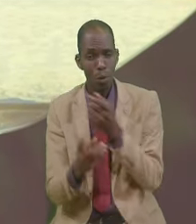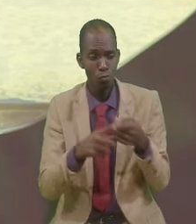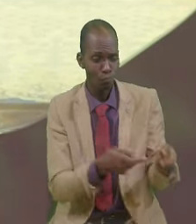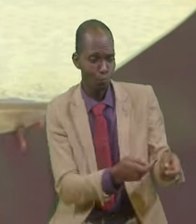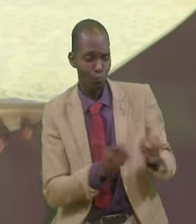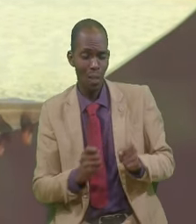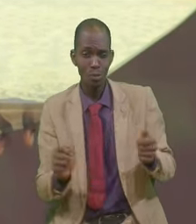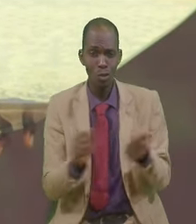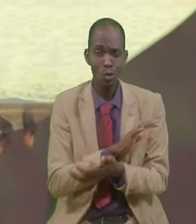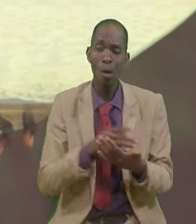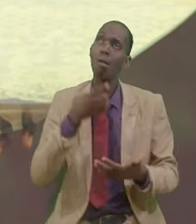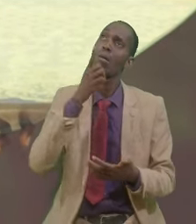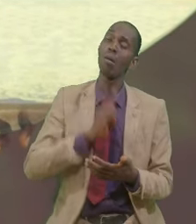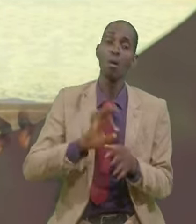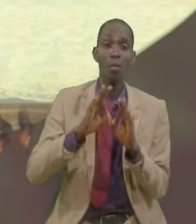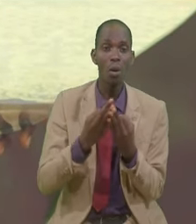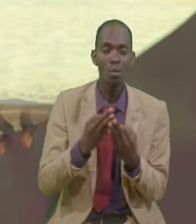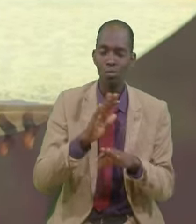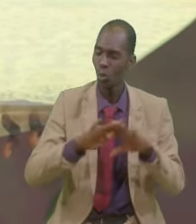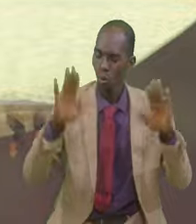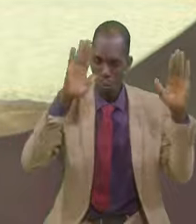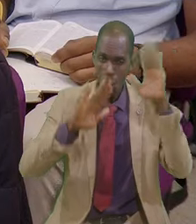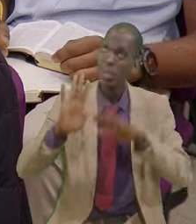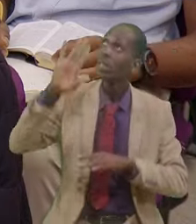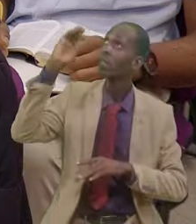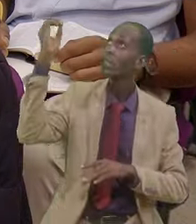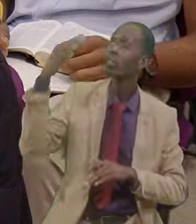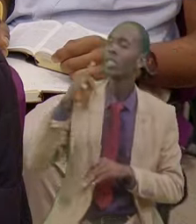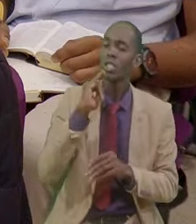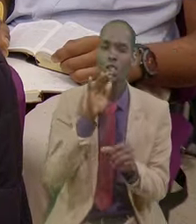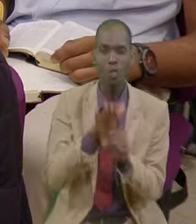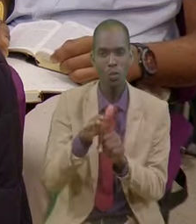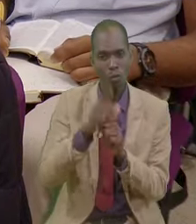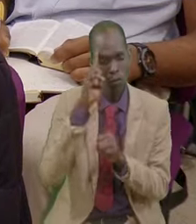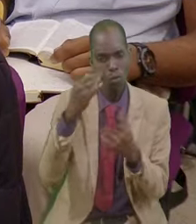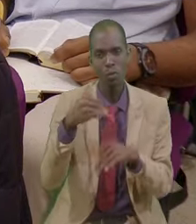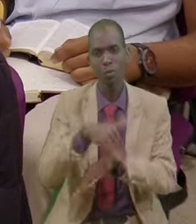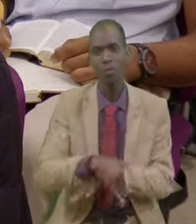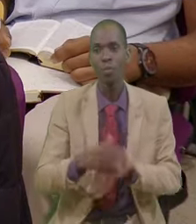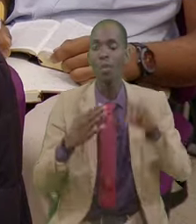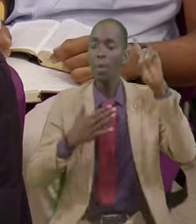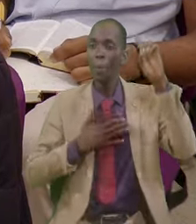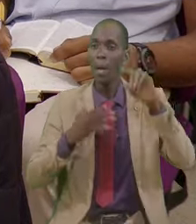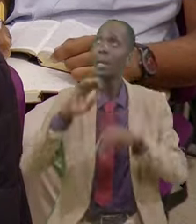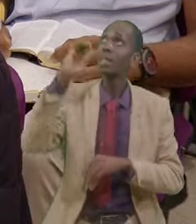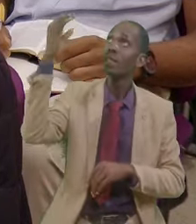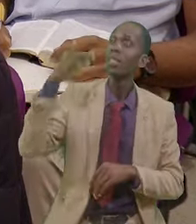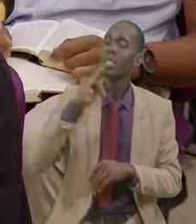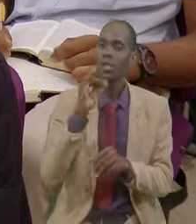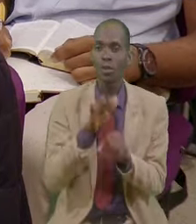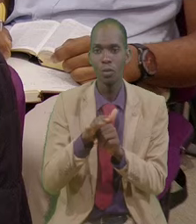swallow up your family? His grace is sufficient for you tonight. My grace is sufficient for thee, for